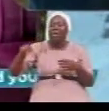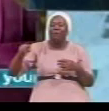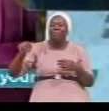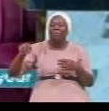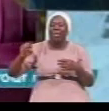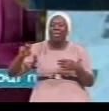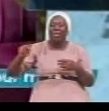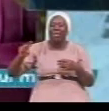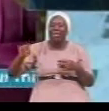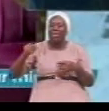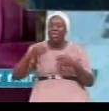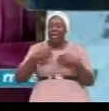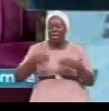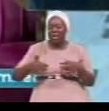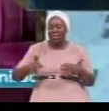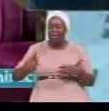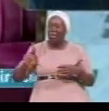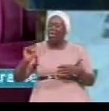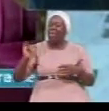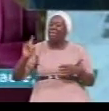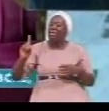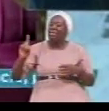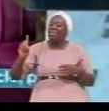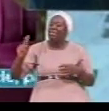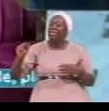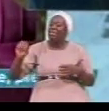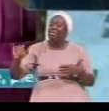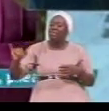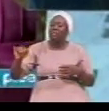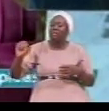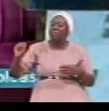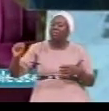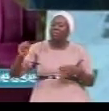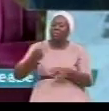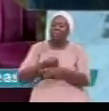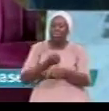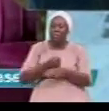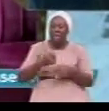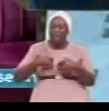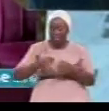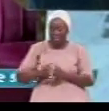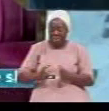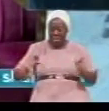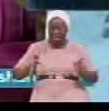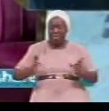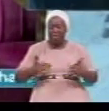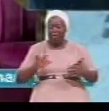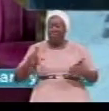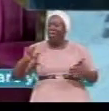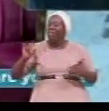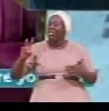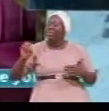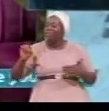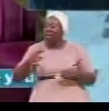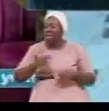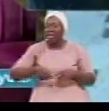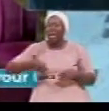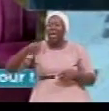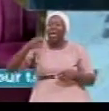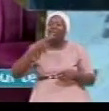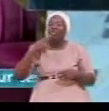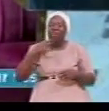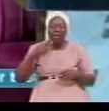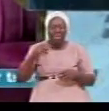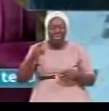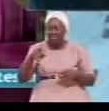had kidney stone, I had enlargements of liver, and I had high sugar. I told the devil that this is not for